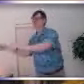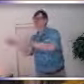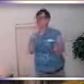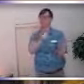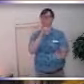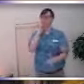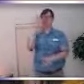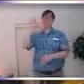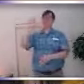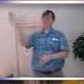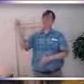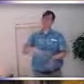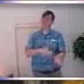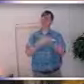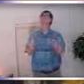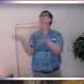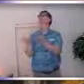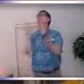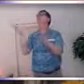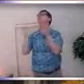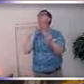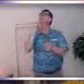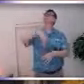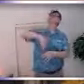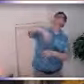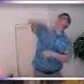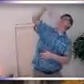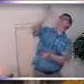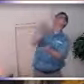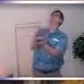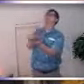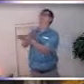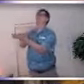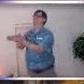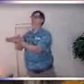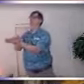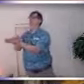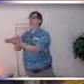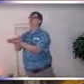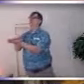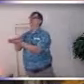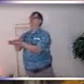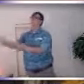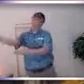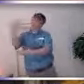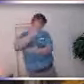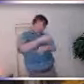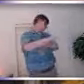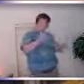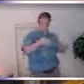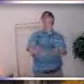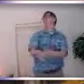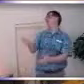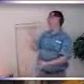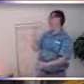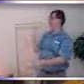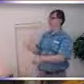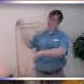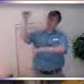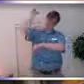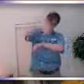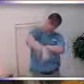that demonstration is a spiritual practice. It's not going to happen